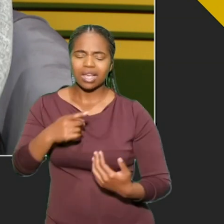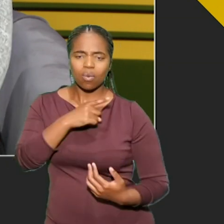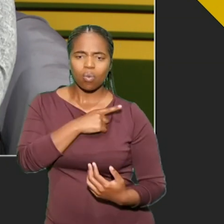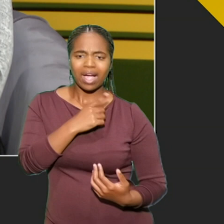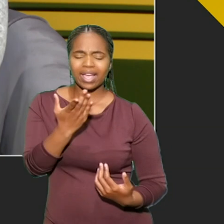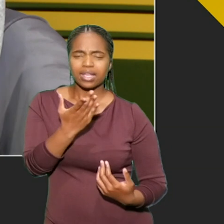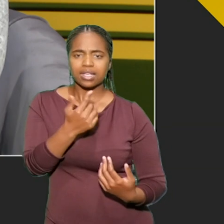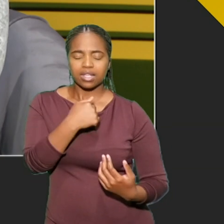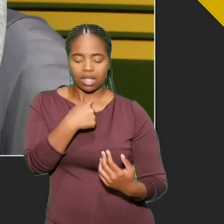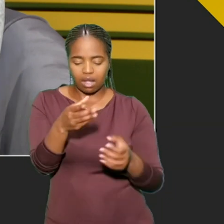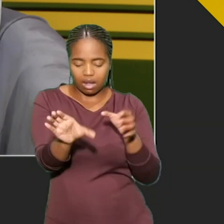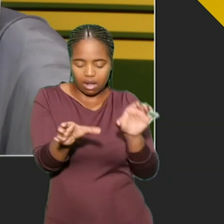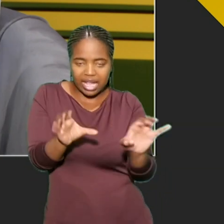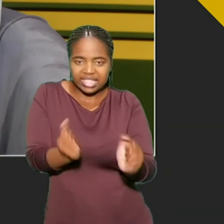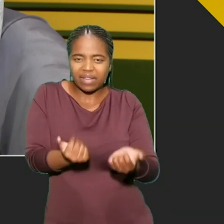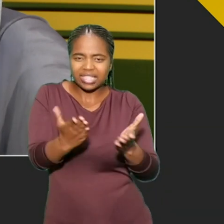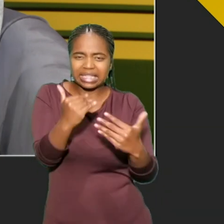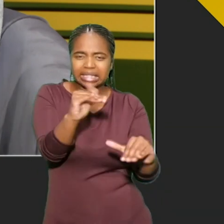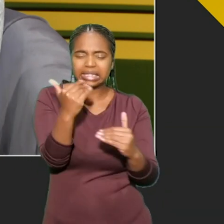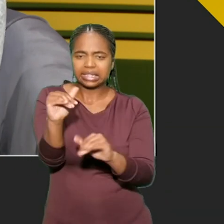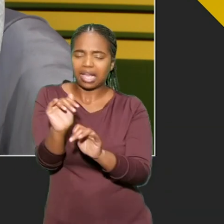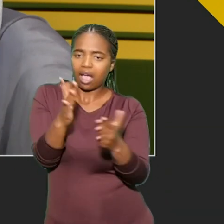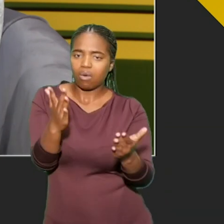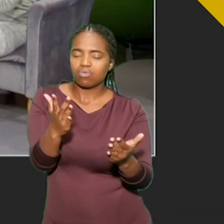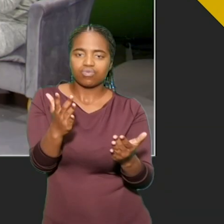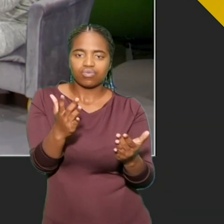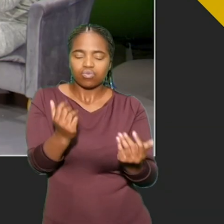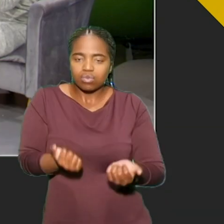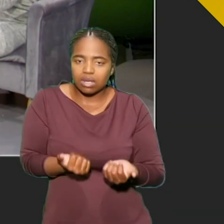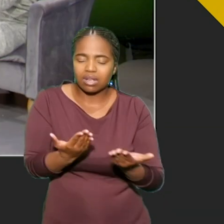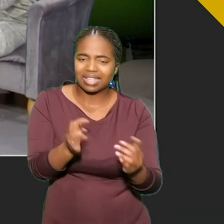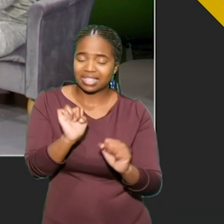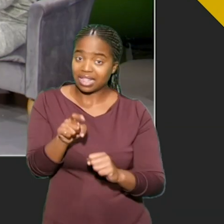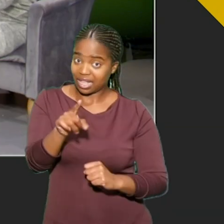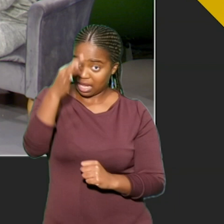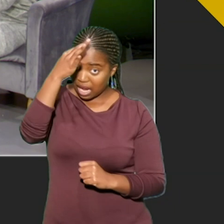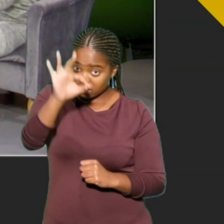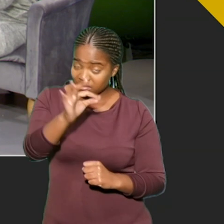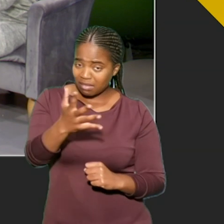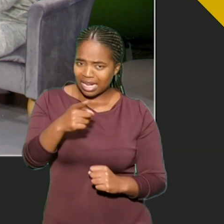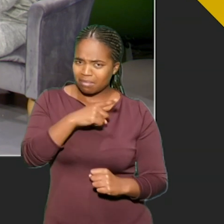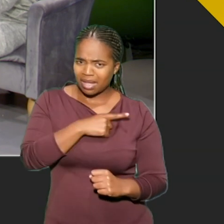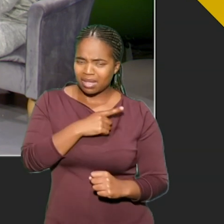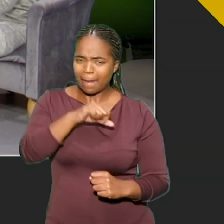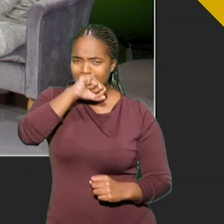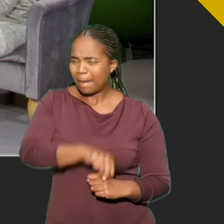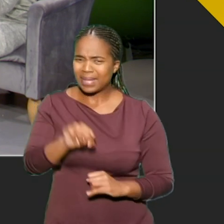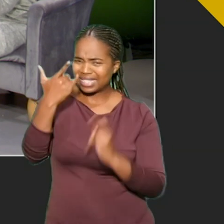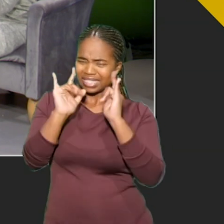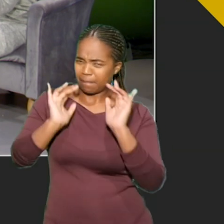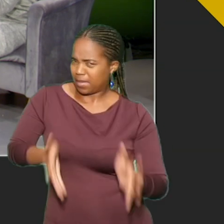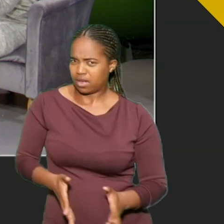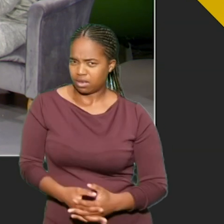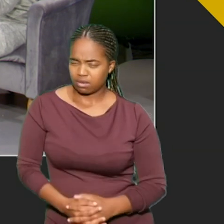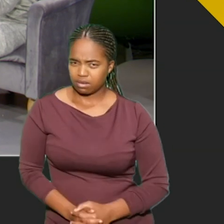of centralizing service and how we access services into the cities. Does our government have an obsession with cities?